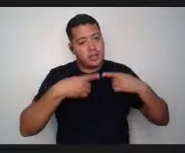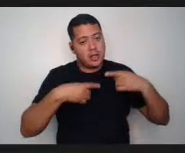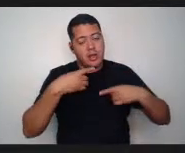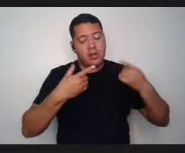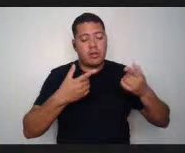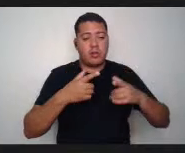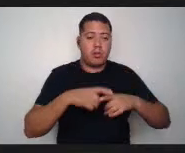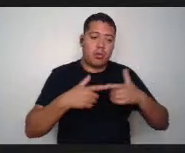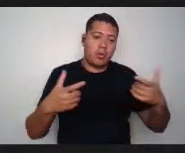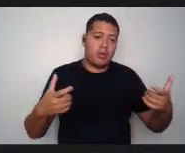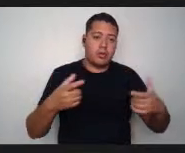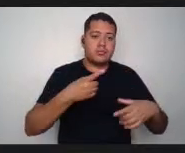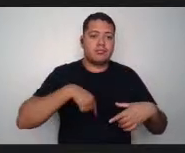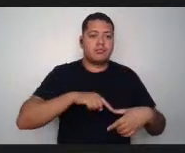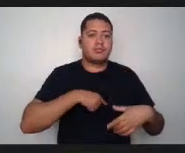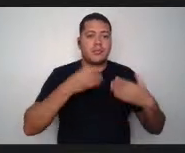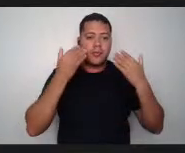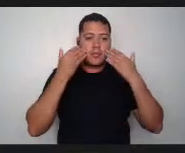mental risks as well.